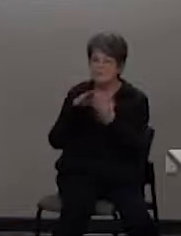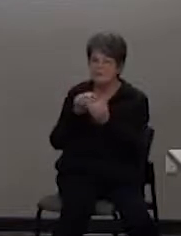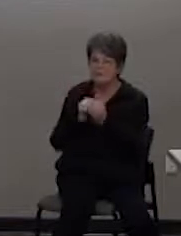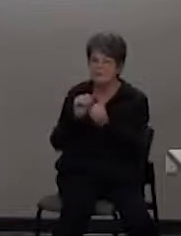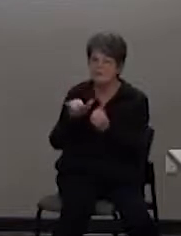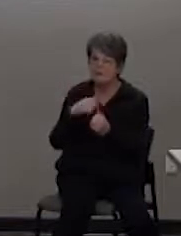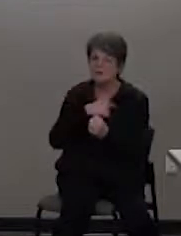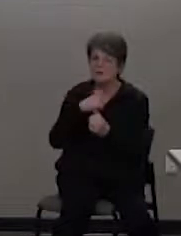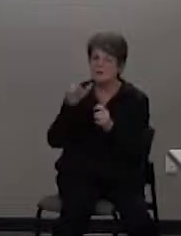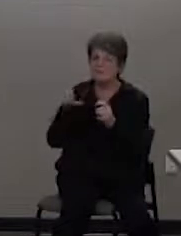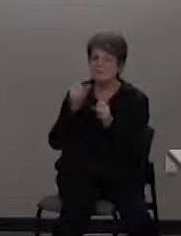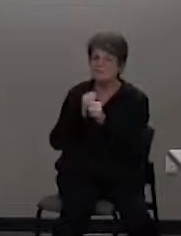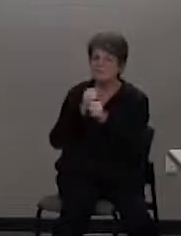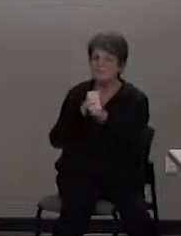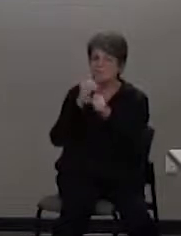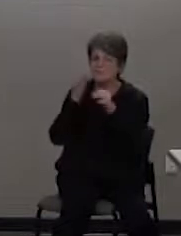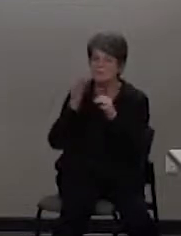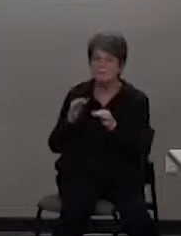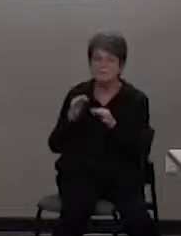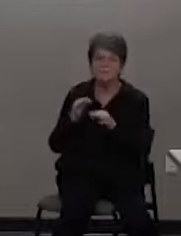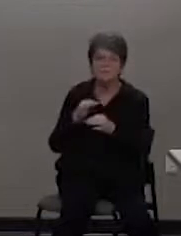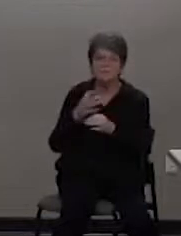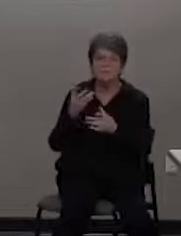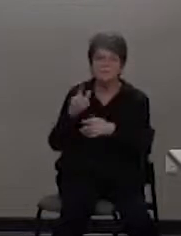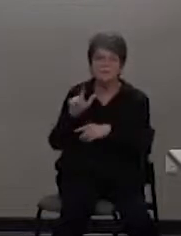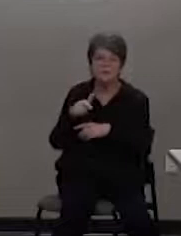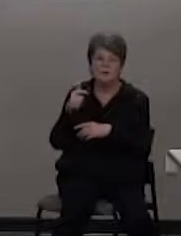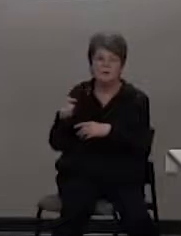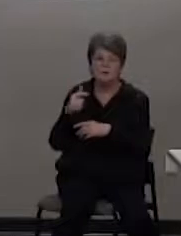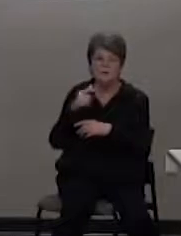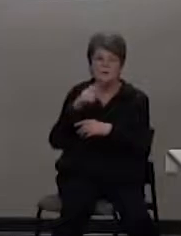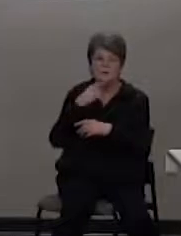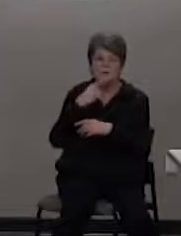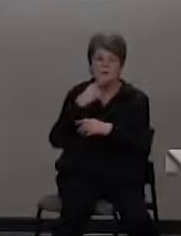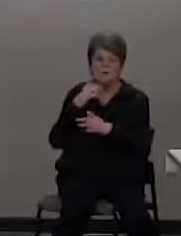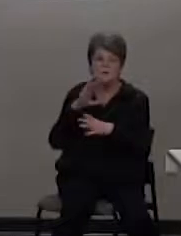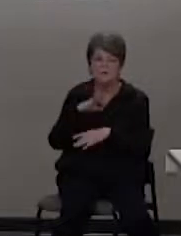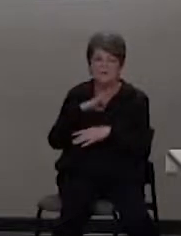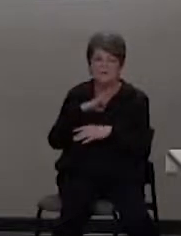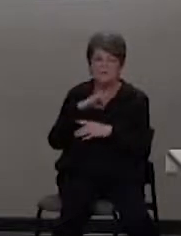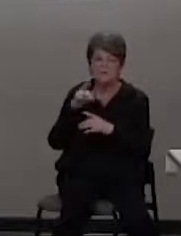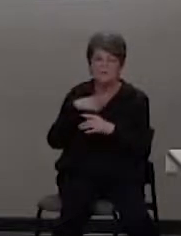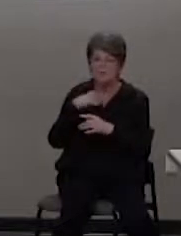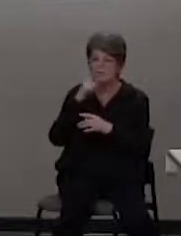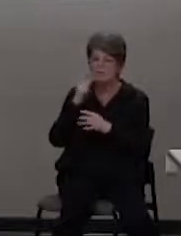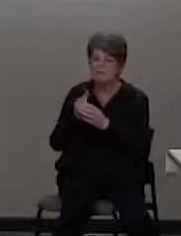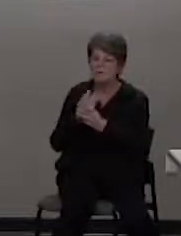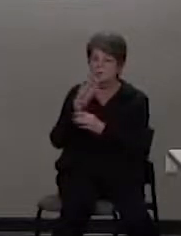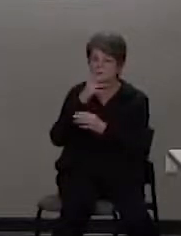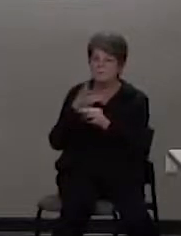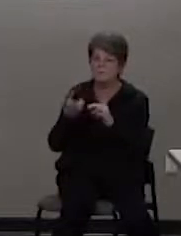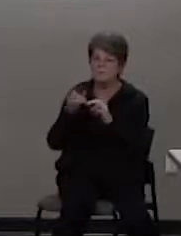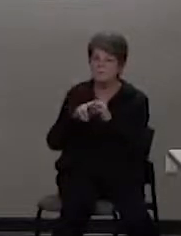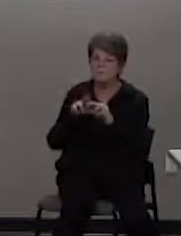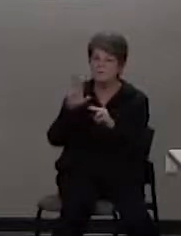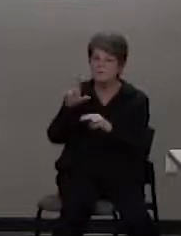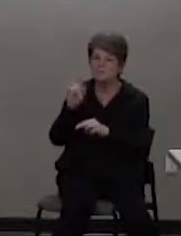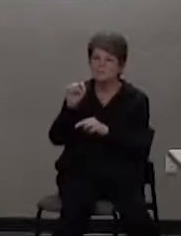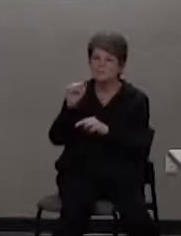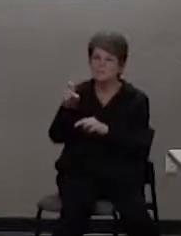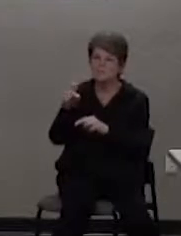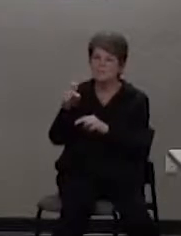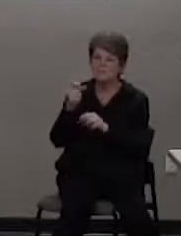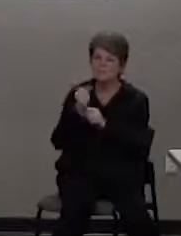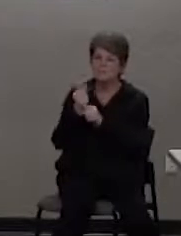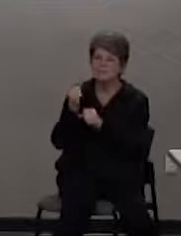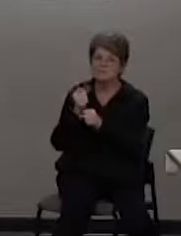we have to make those decisions with the assets. Well, the alternative is to look at them and say, fine, we won't grow. We're going to raise your taxes about every other year. Yeah, that's